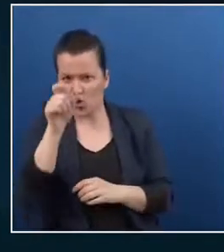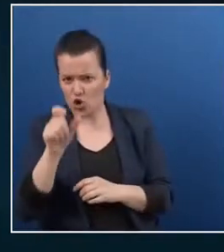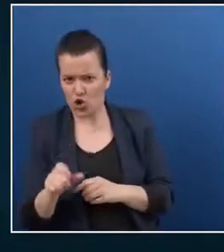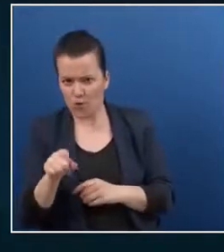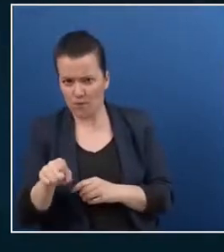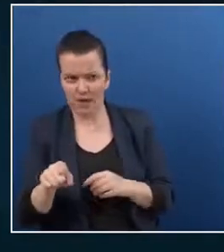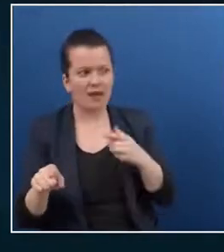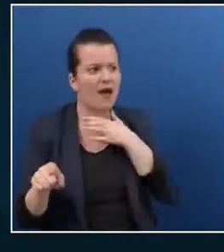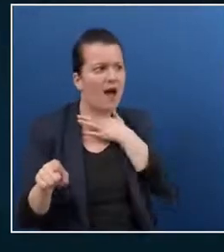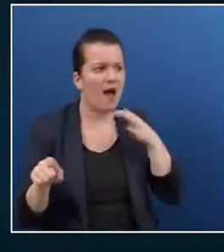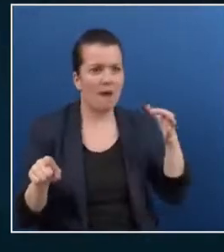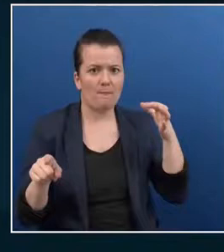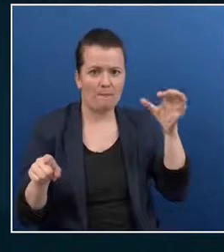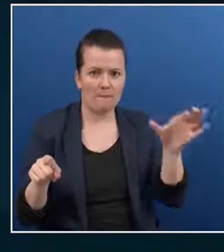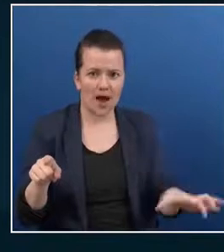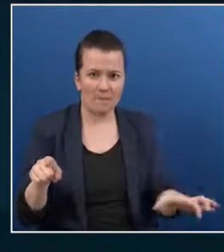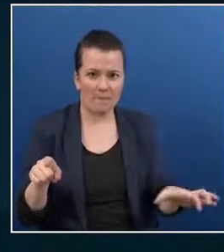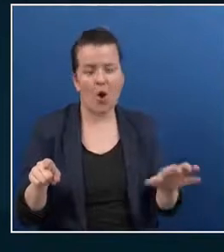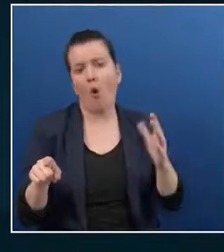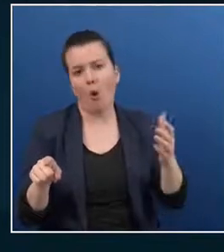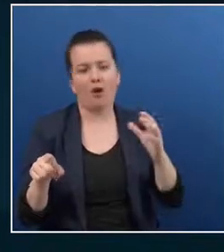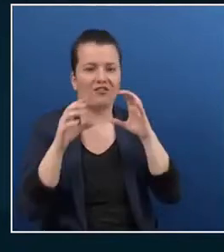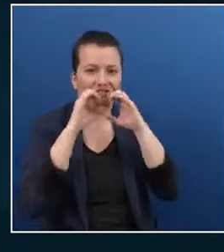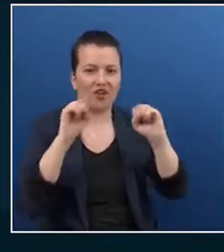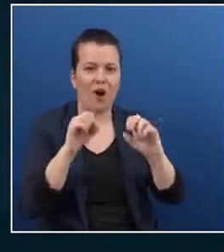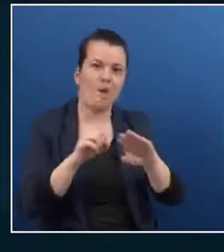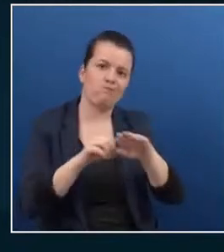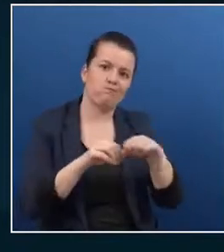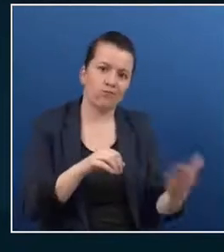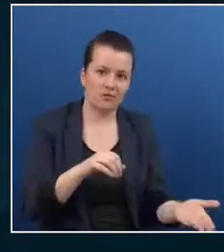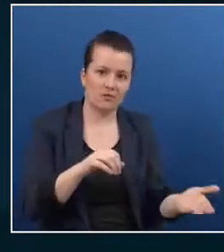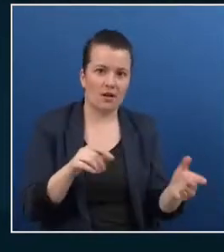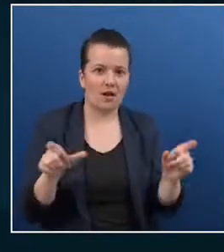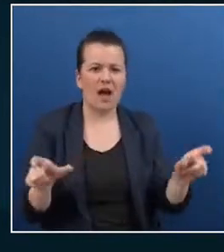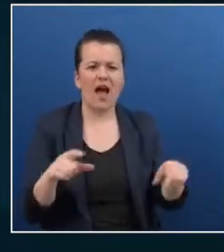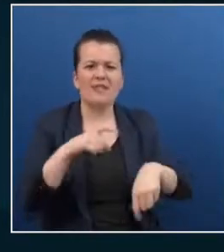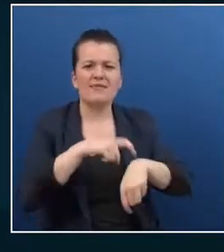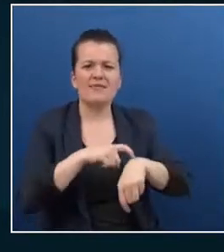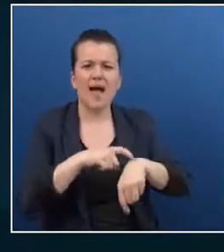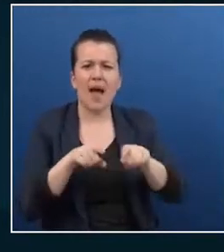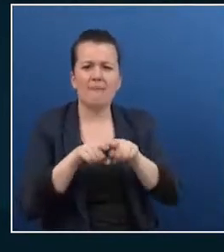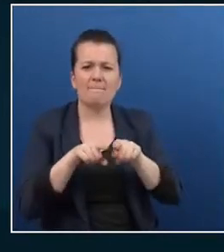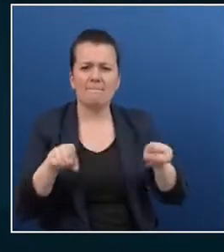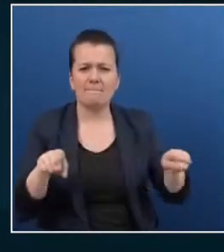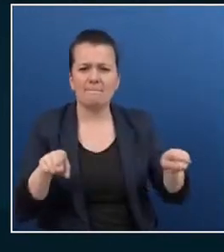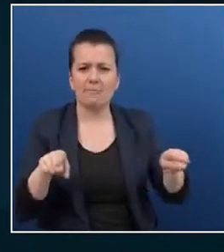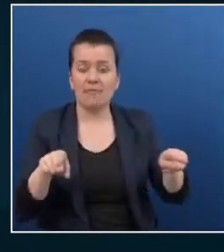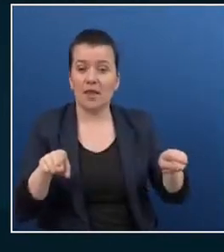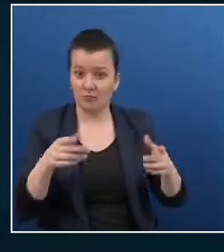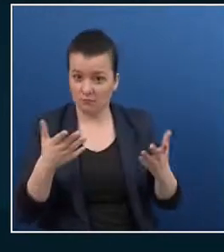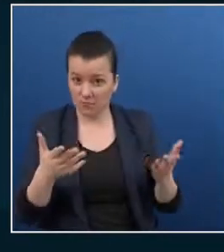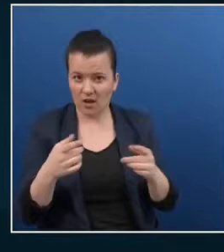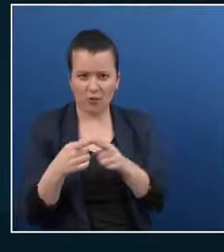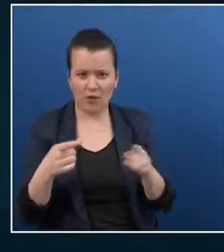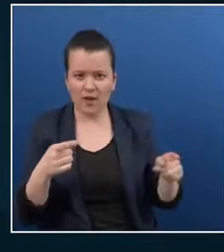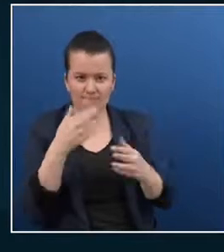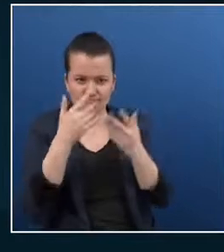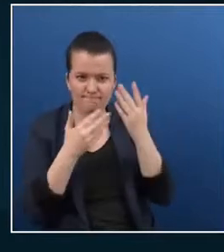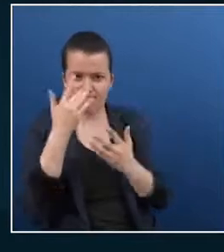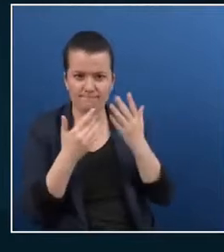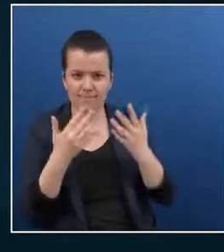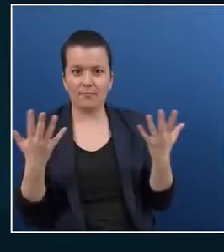down, was there enough time that seems like a poaching event? And that's what we do every day, all of us,